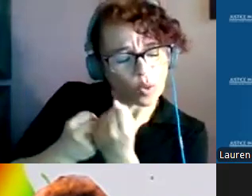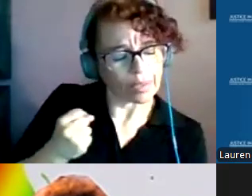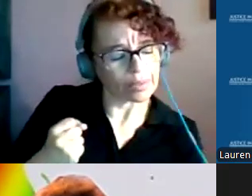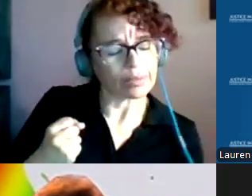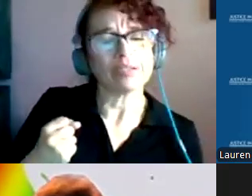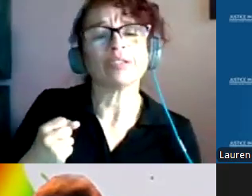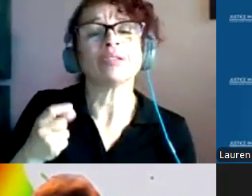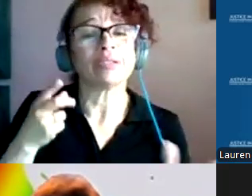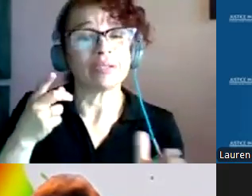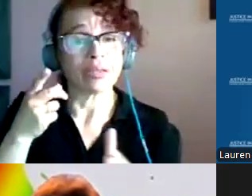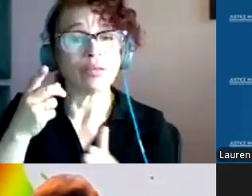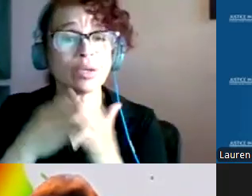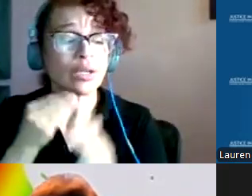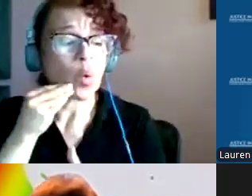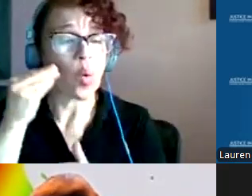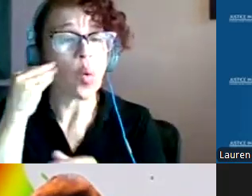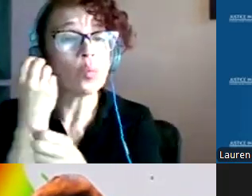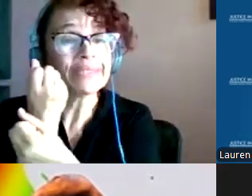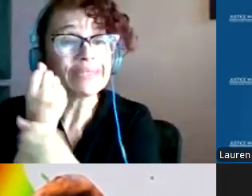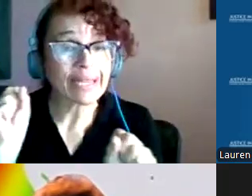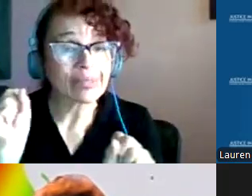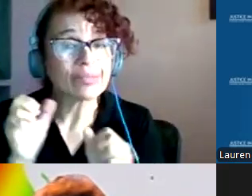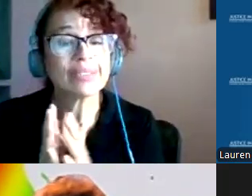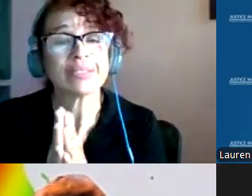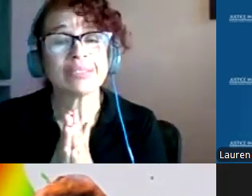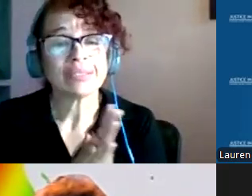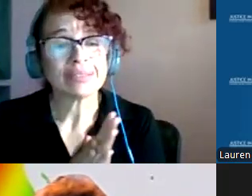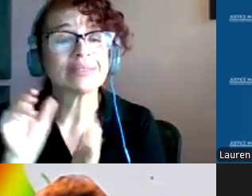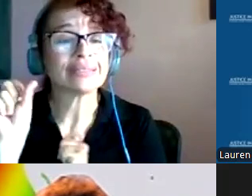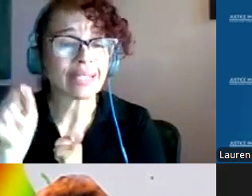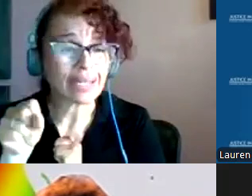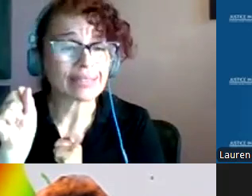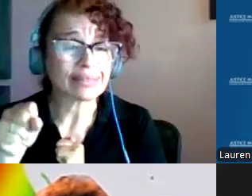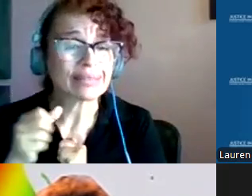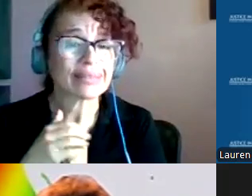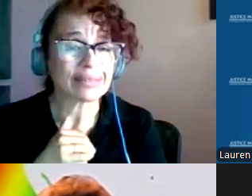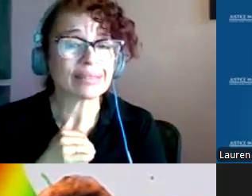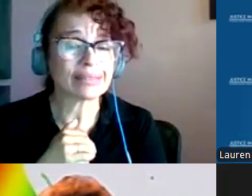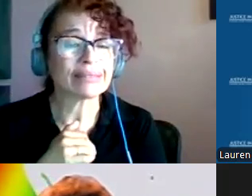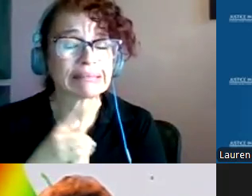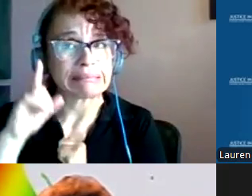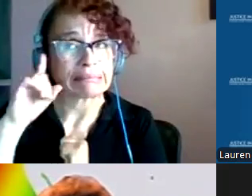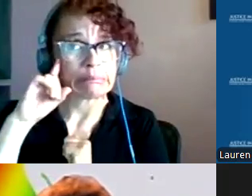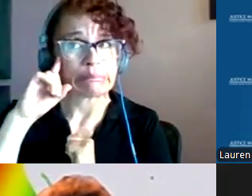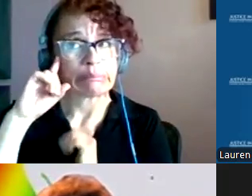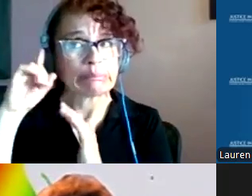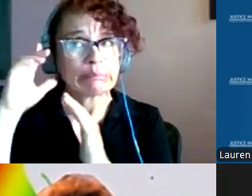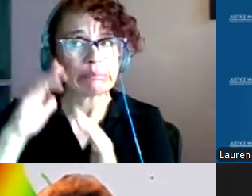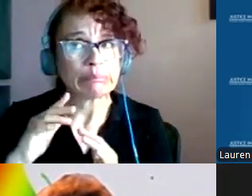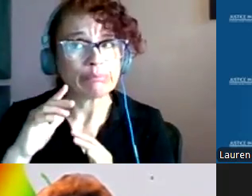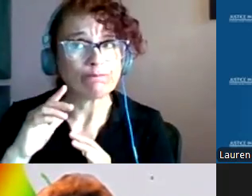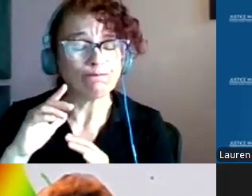mean, both of HDAP and Home Safe. So yeah, I think it really comes down to, yeah,